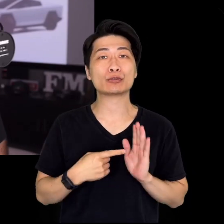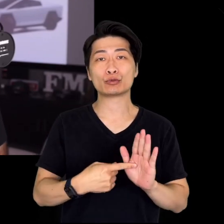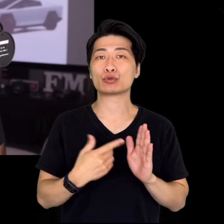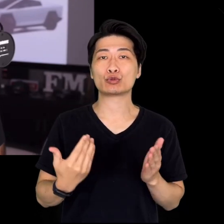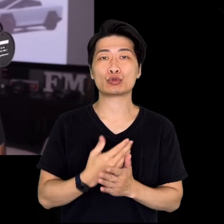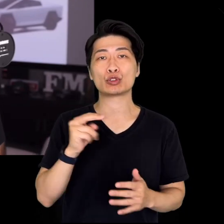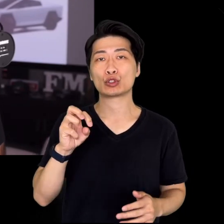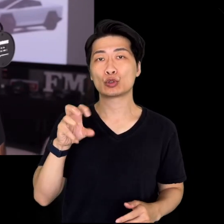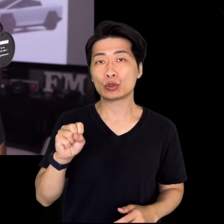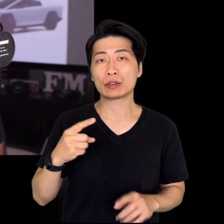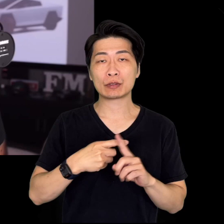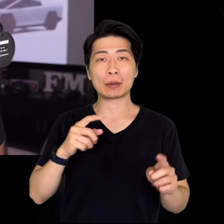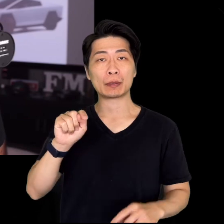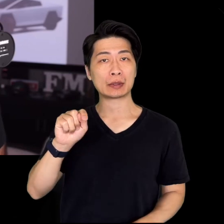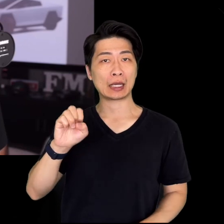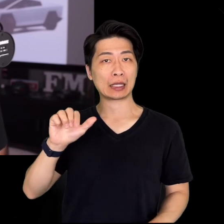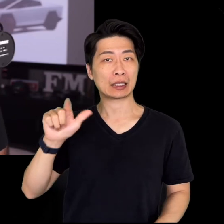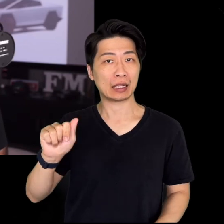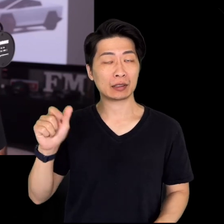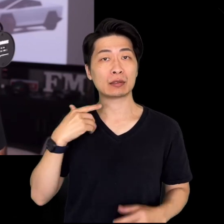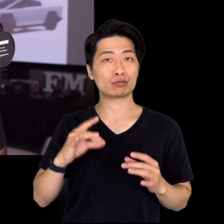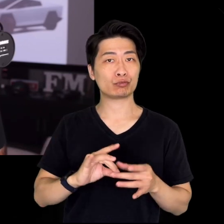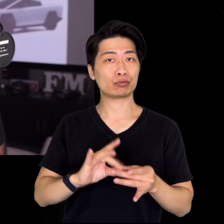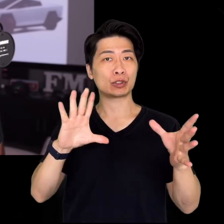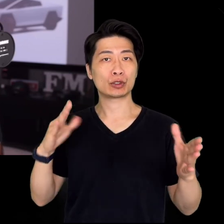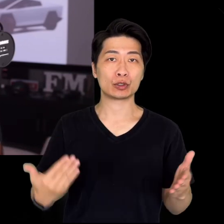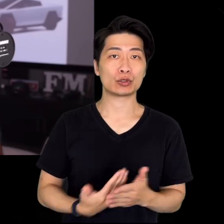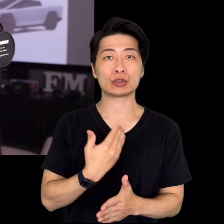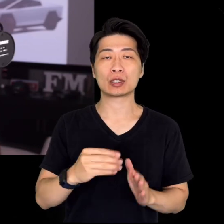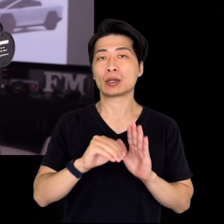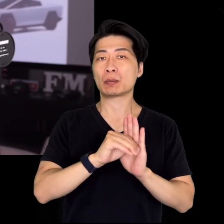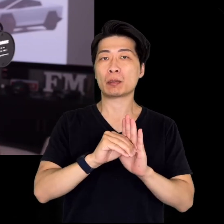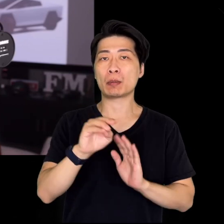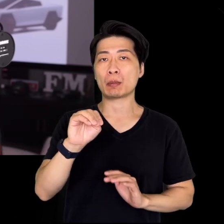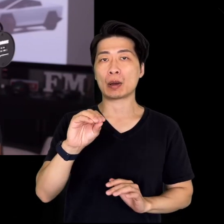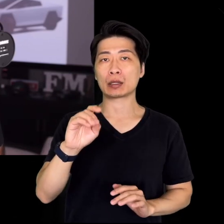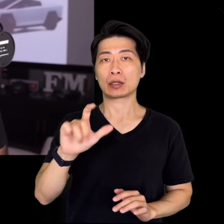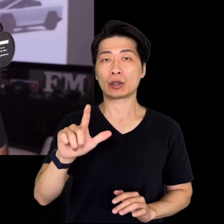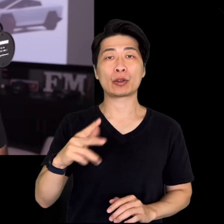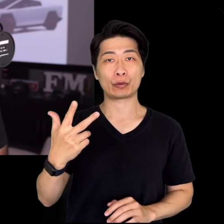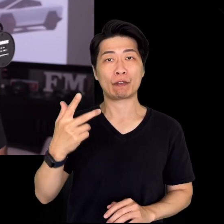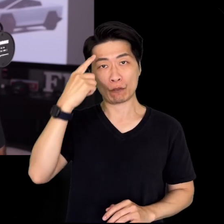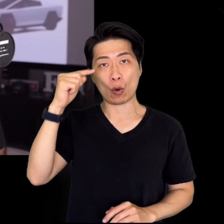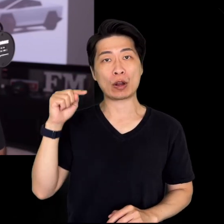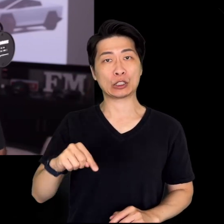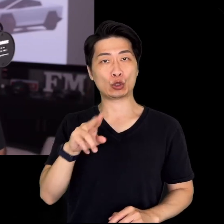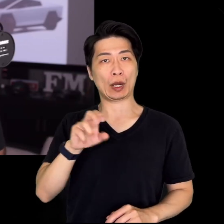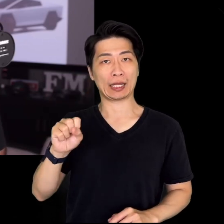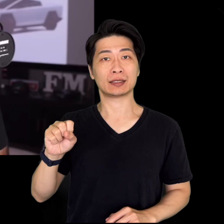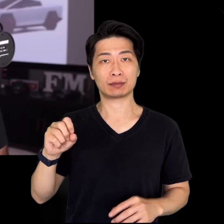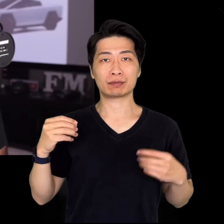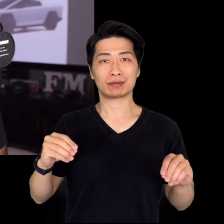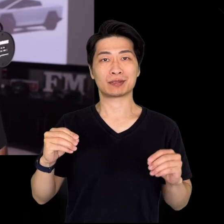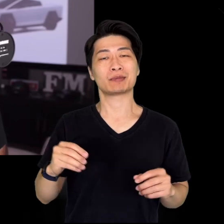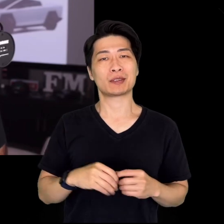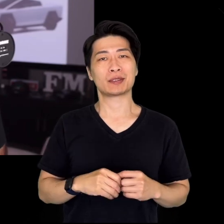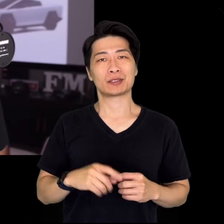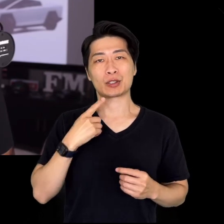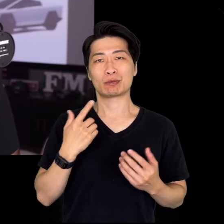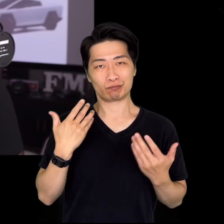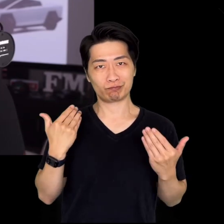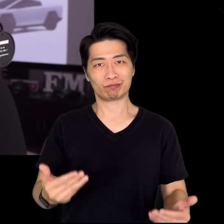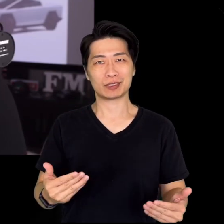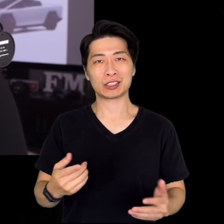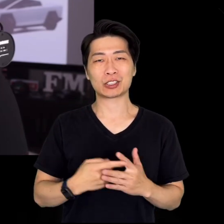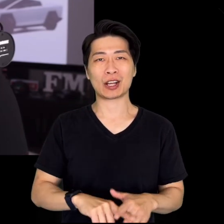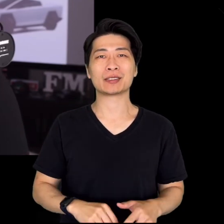bring forward some news from Tesla. They have released a brand new Tesla Model 3 version for the U.S. market. Without